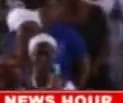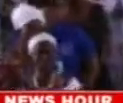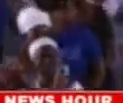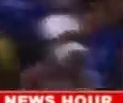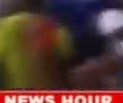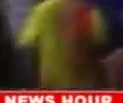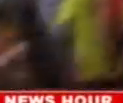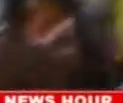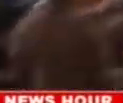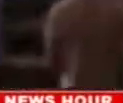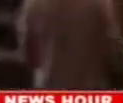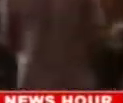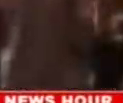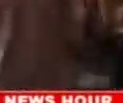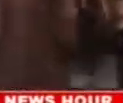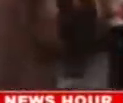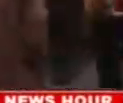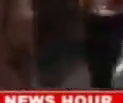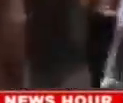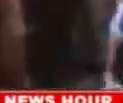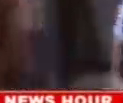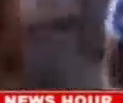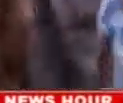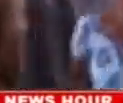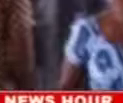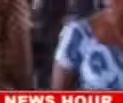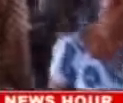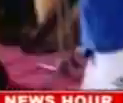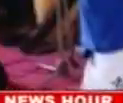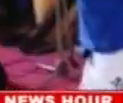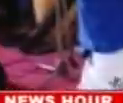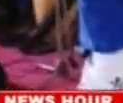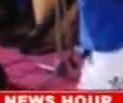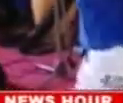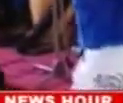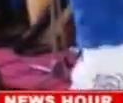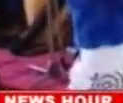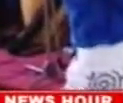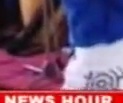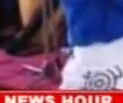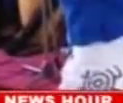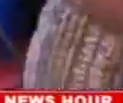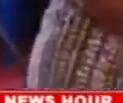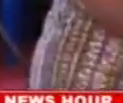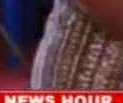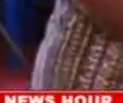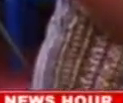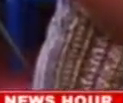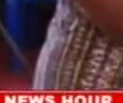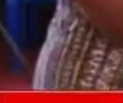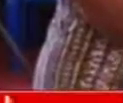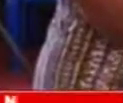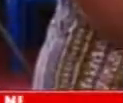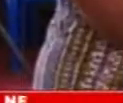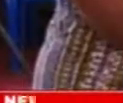few days to end the year, there is still hope. There were presentations in the form of citations to founding